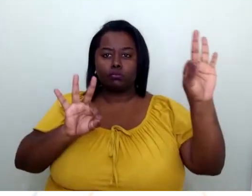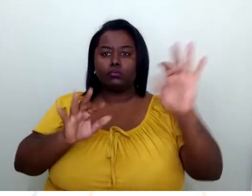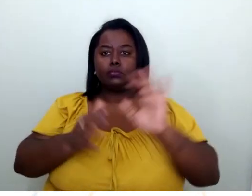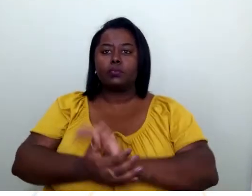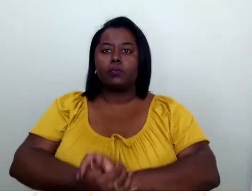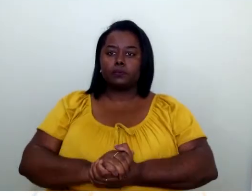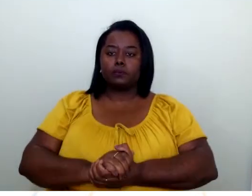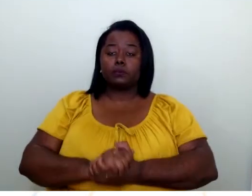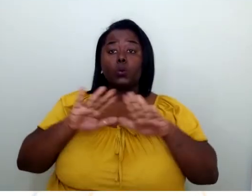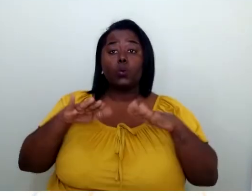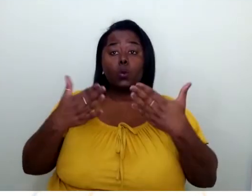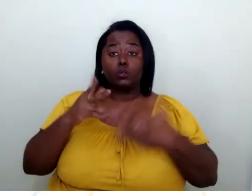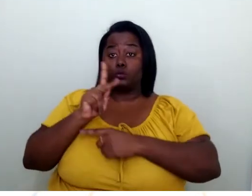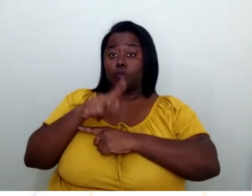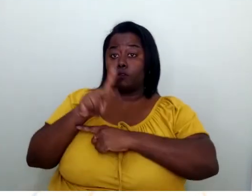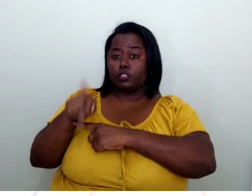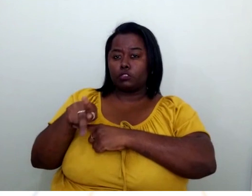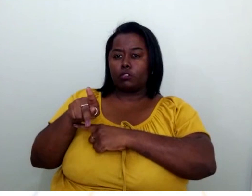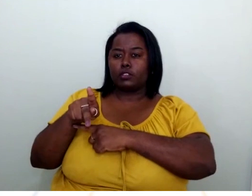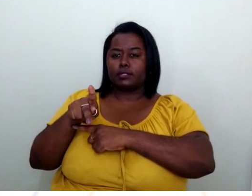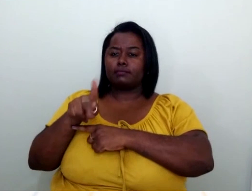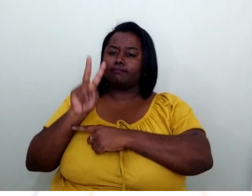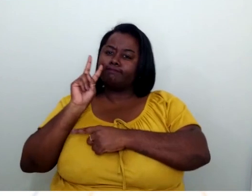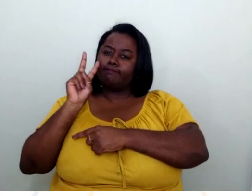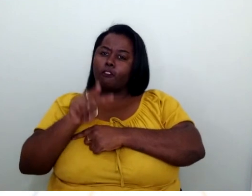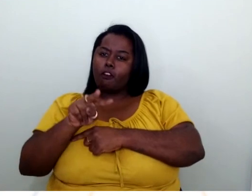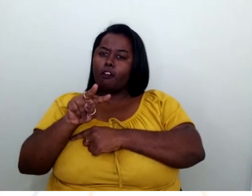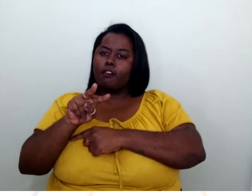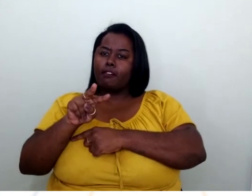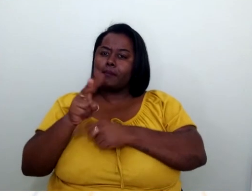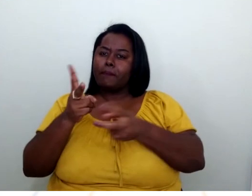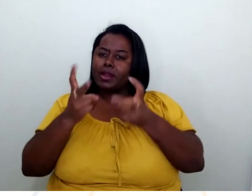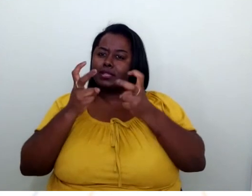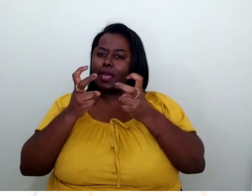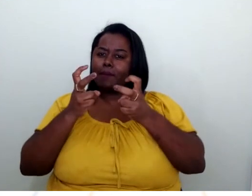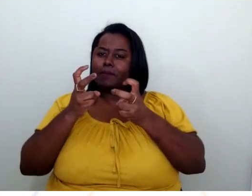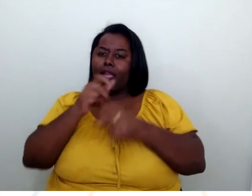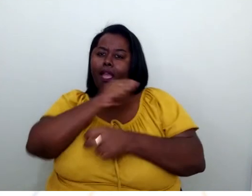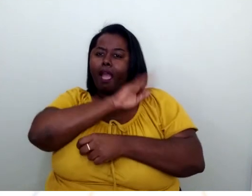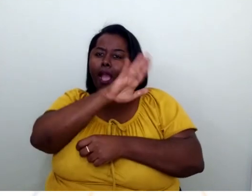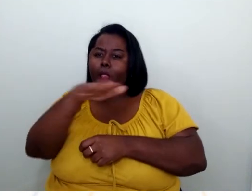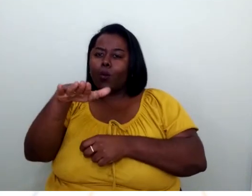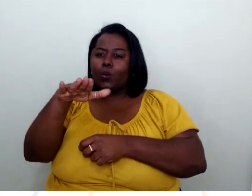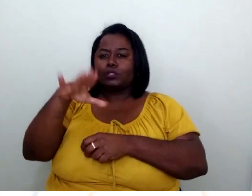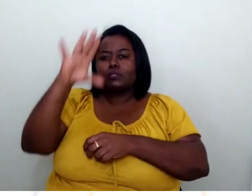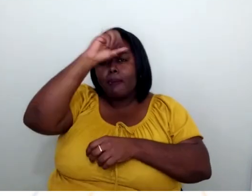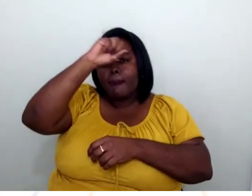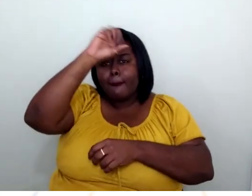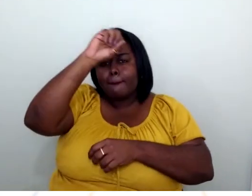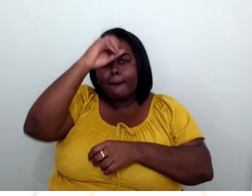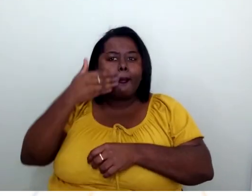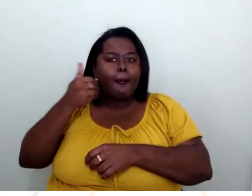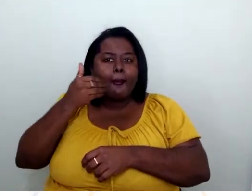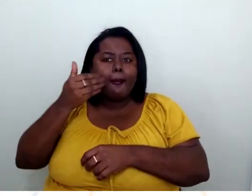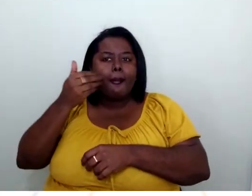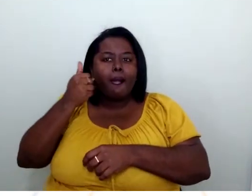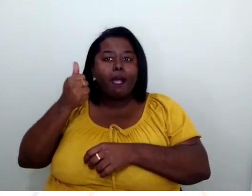bit of an overview again, how blended learning and metacognition can really make a difference for students'